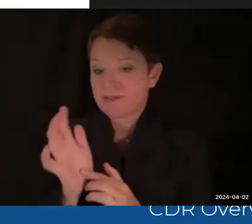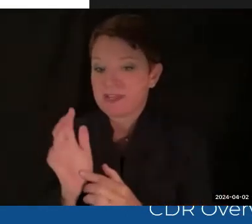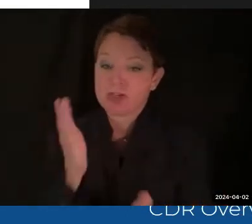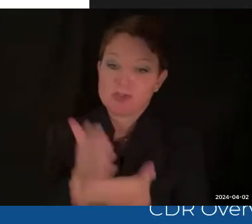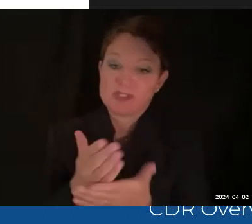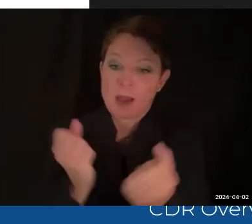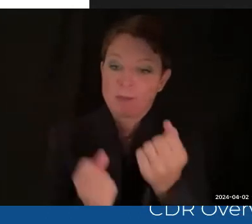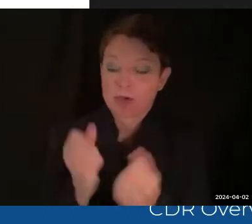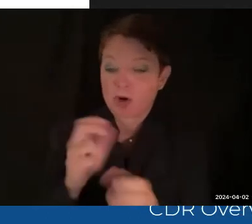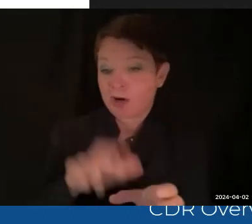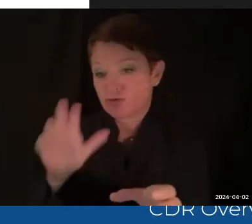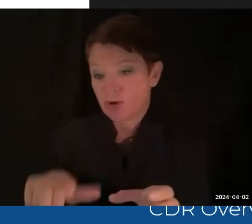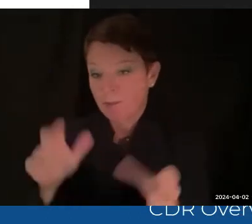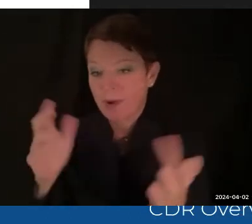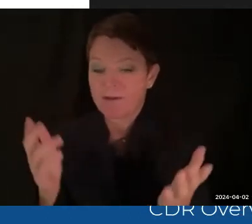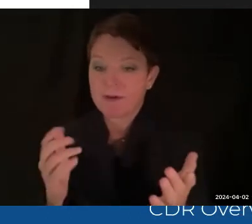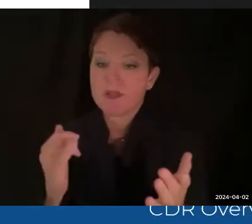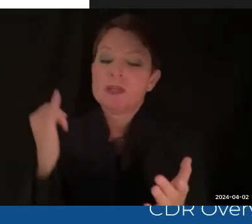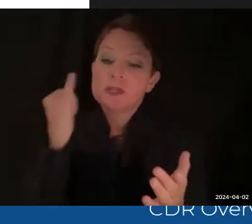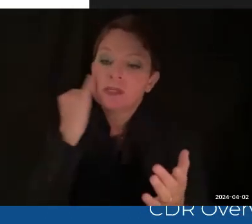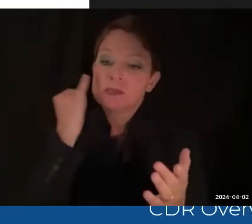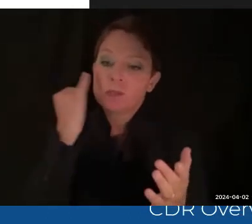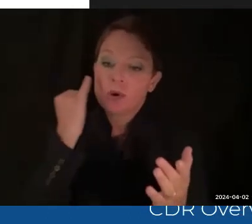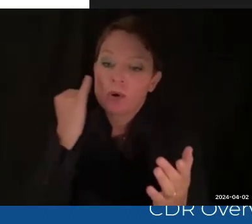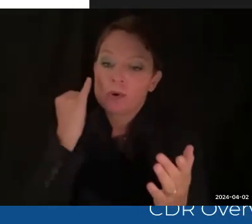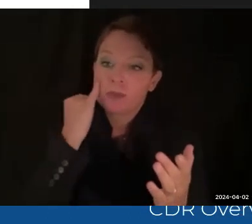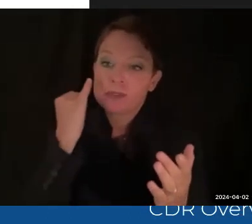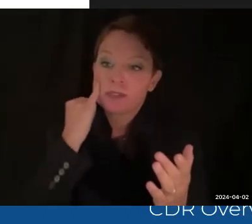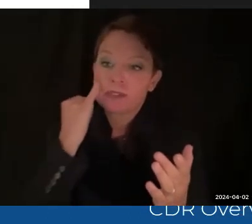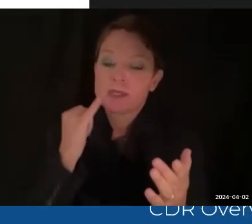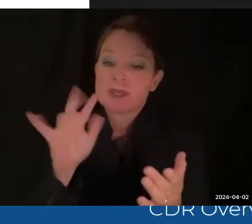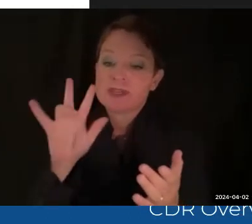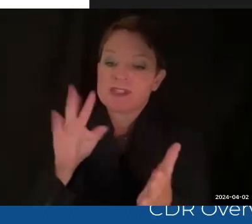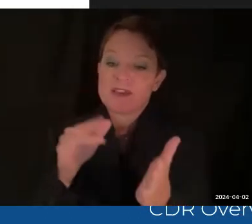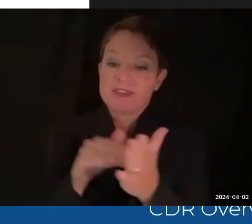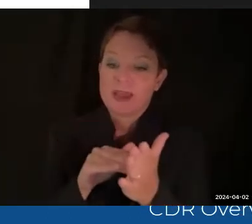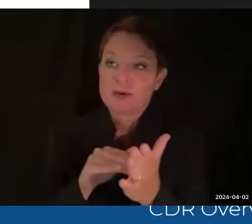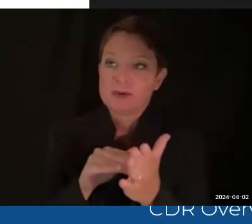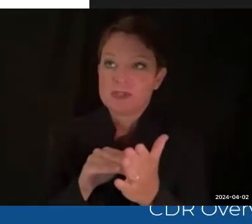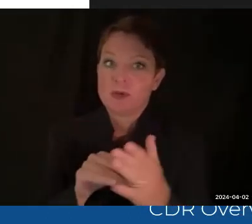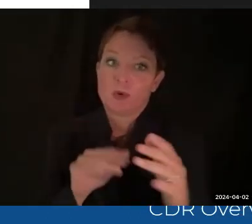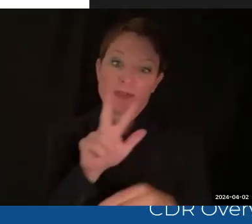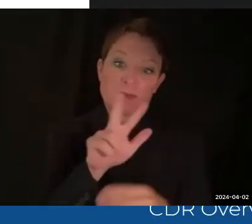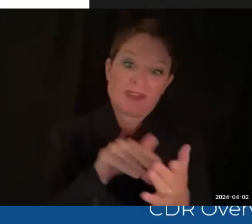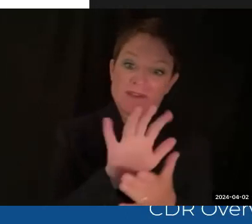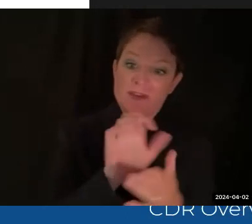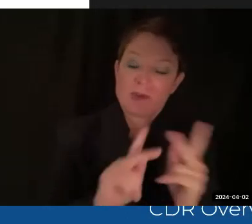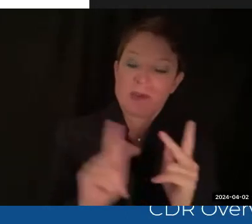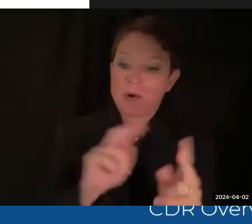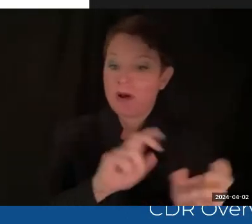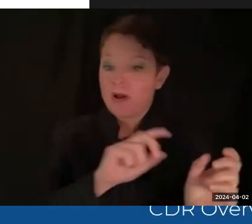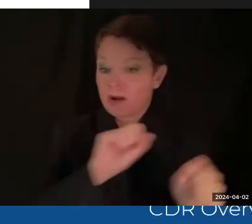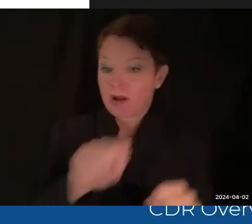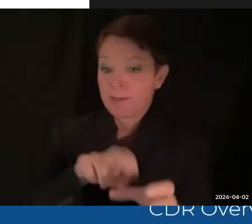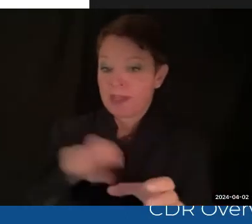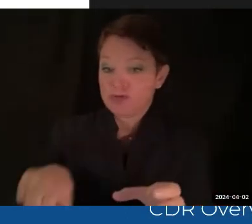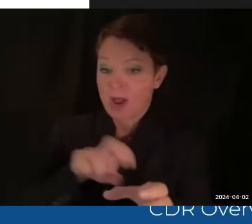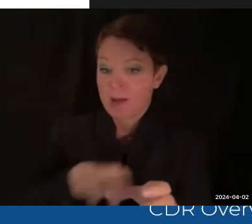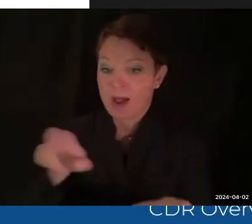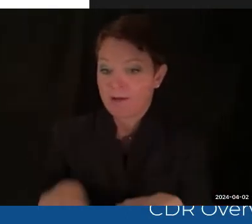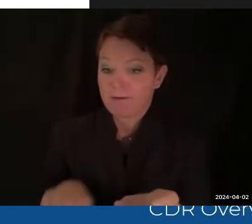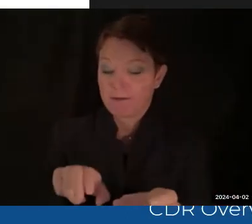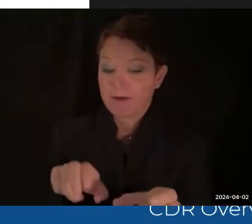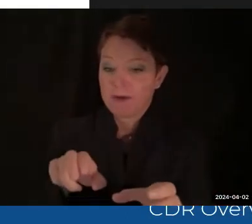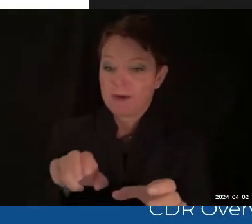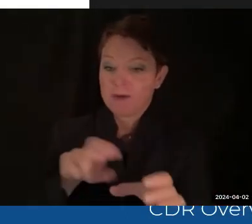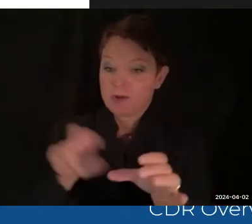car. So if let's say 7,000 or 3,500 people have come by and they drop off their passengers,